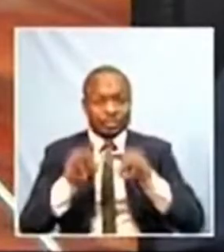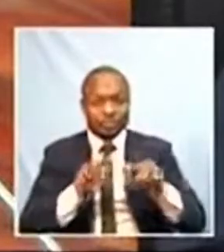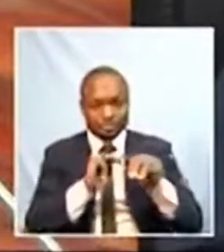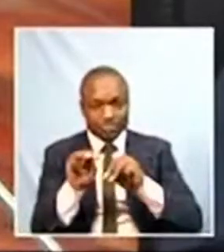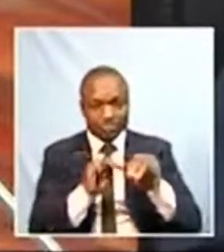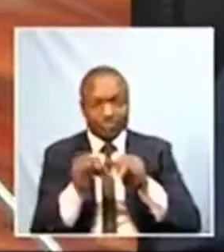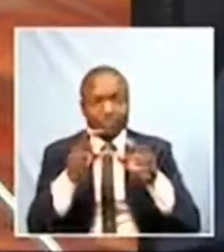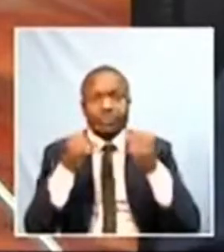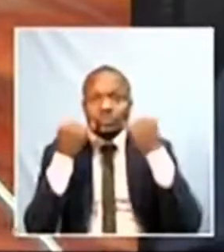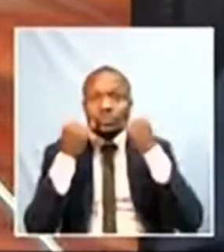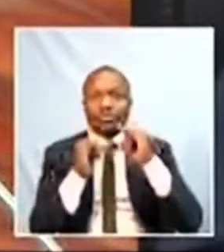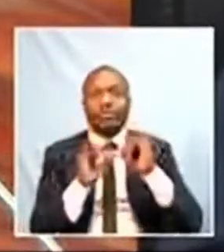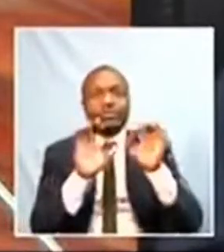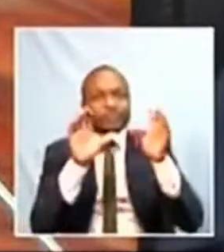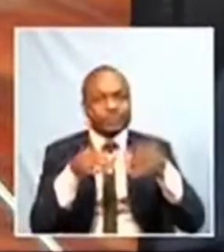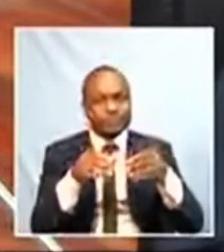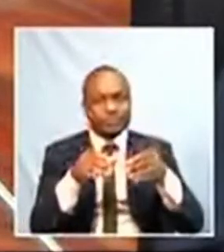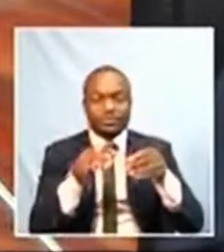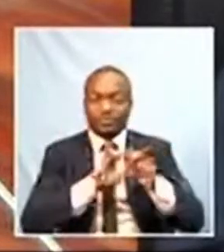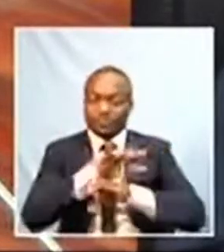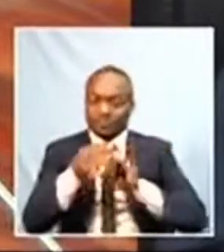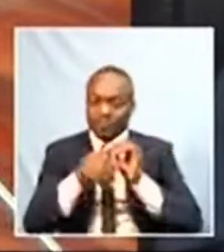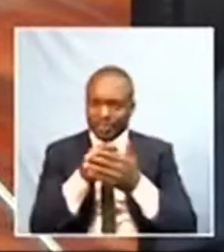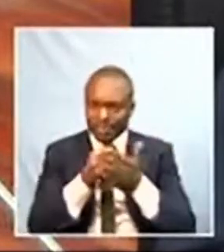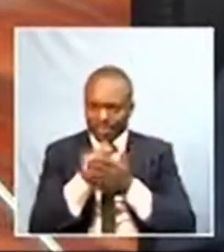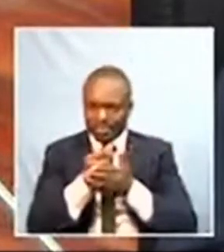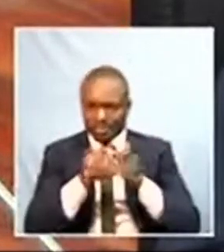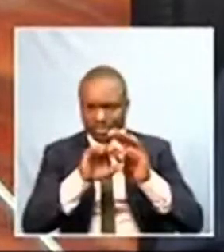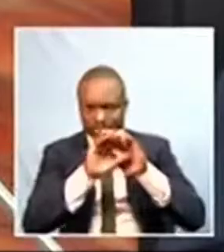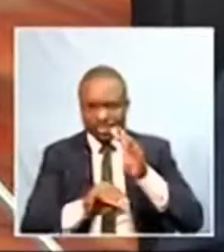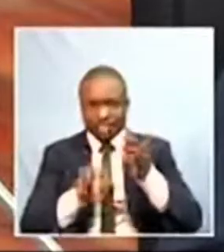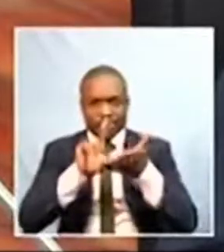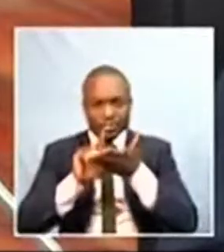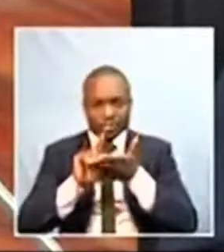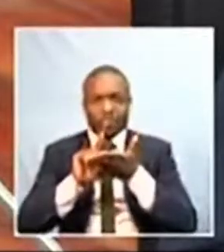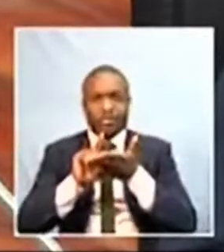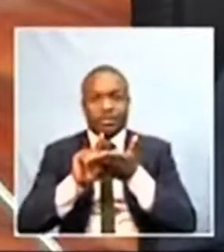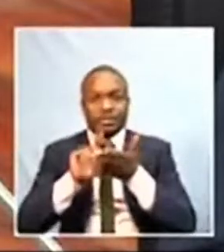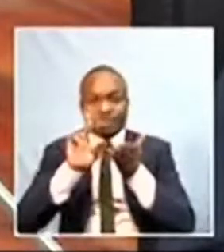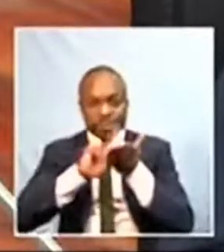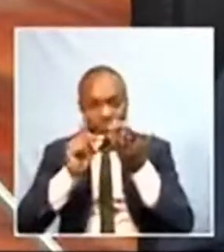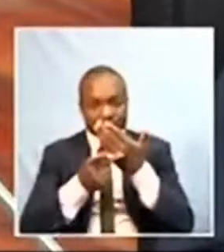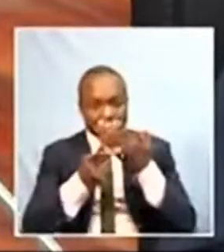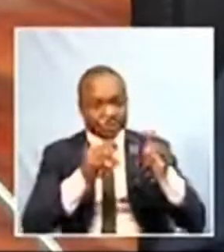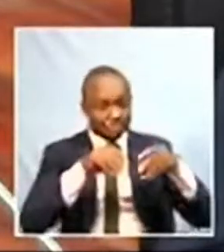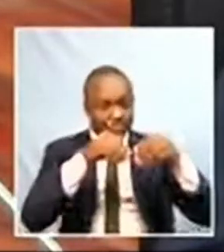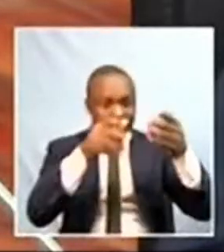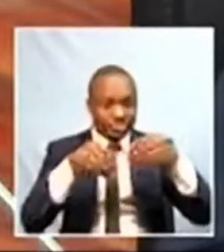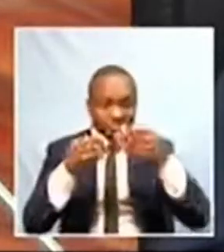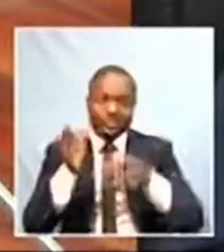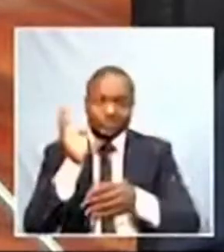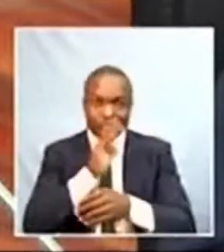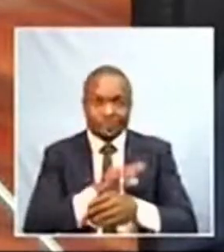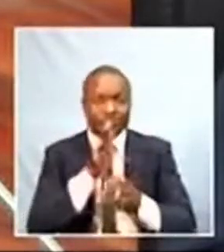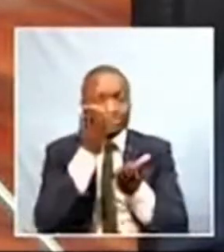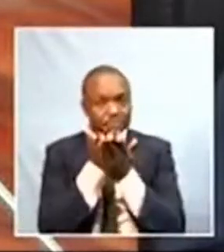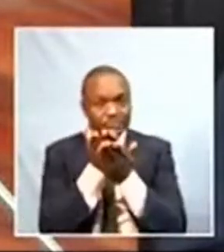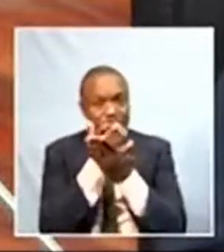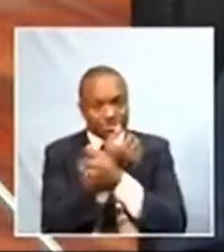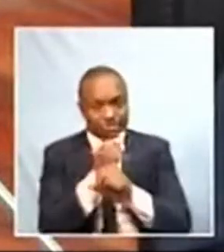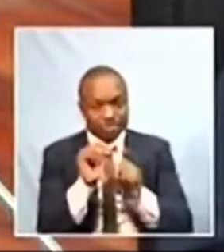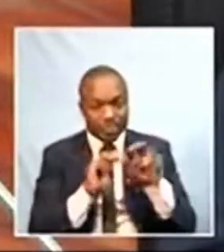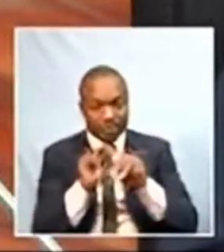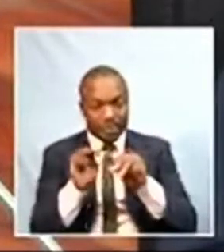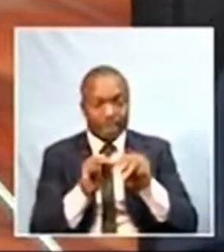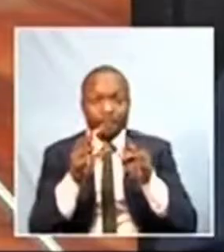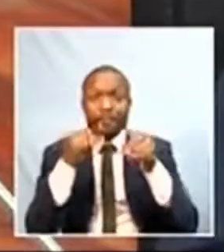management wishes to inform the committee that all funds under the loan components have been disbursed, and the remedial measures taken. Chair,